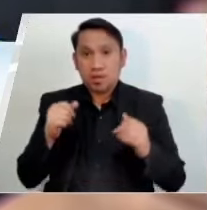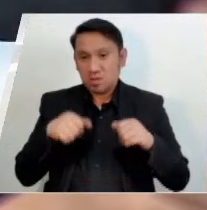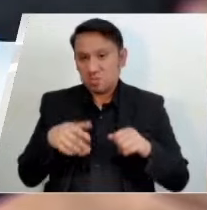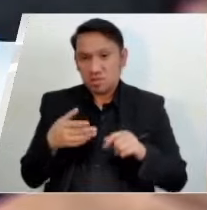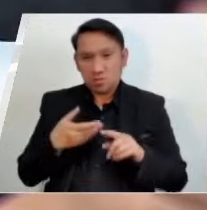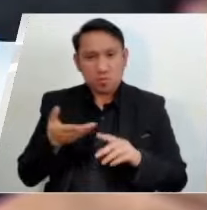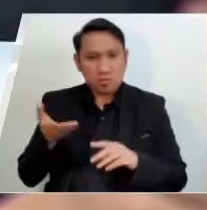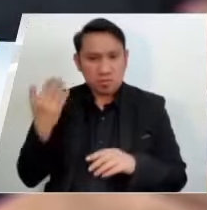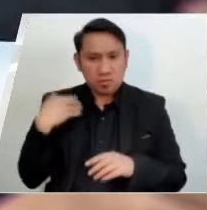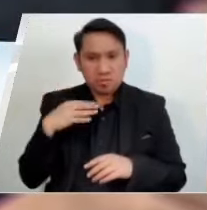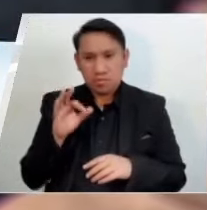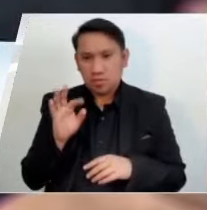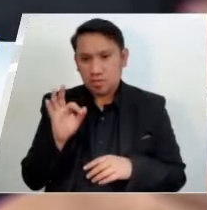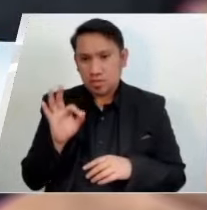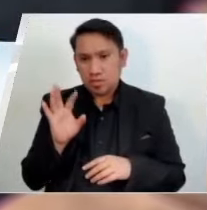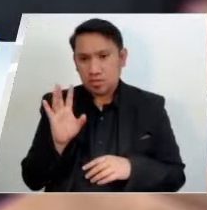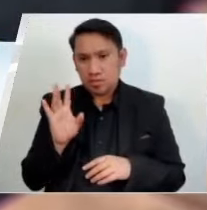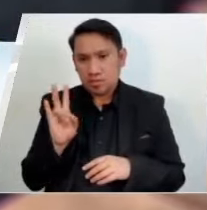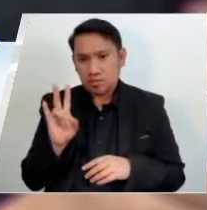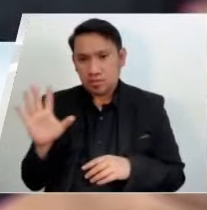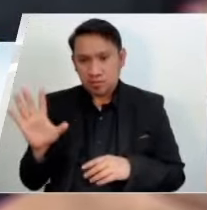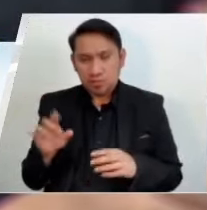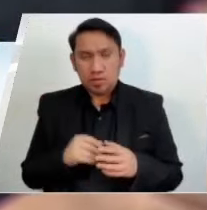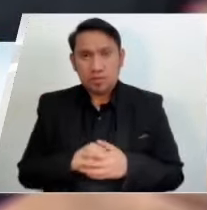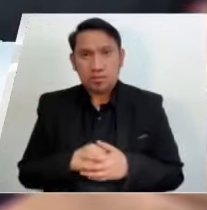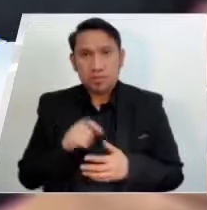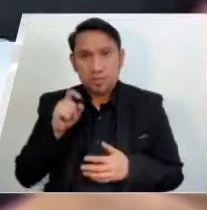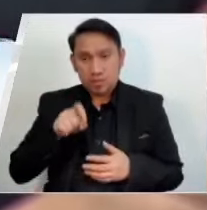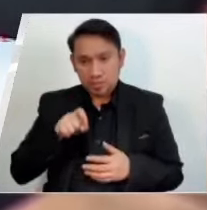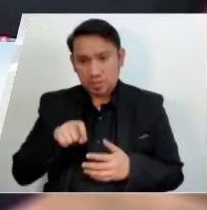1975 need to be expedited.